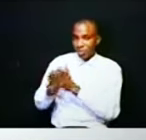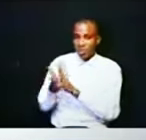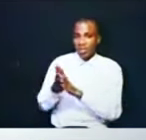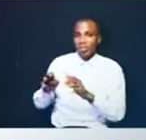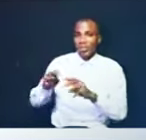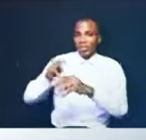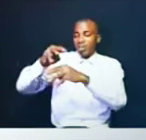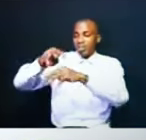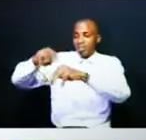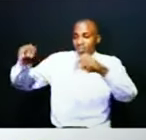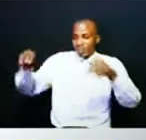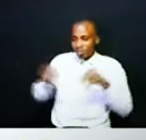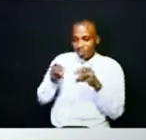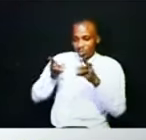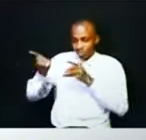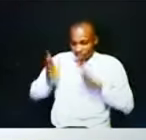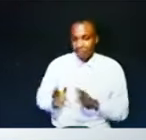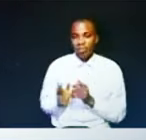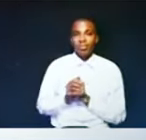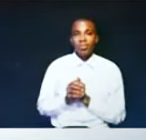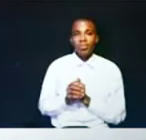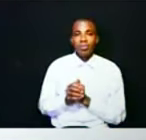mayors.